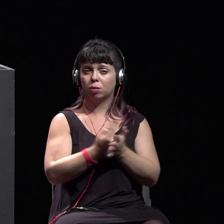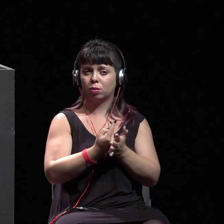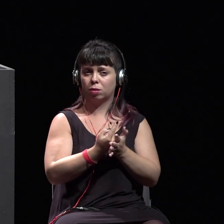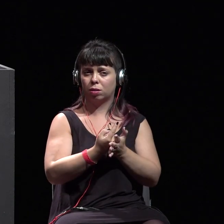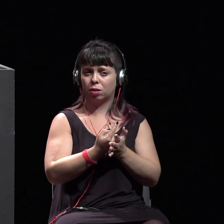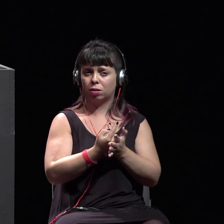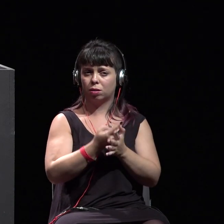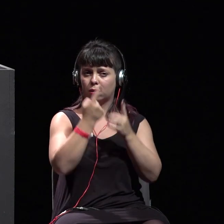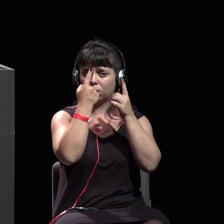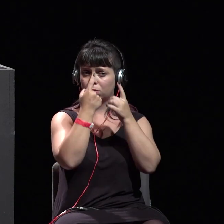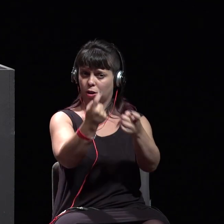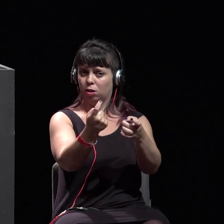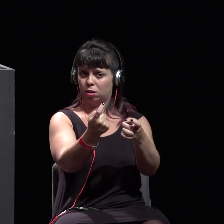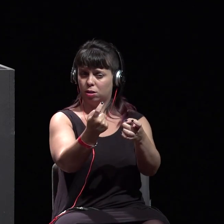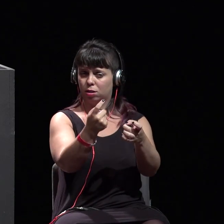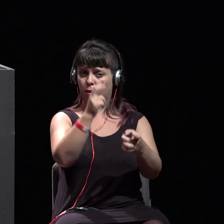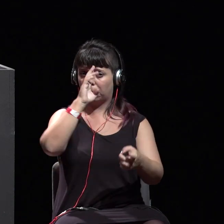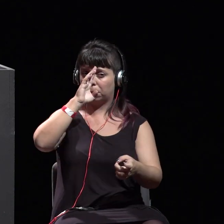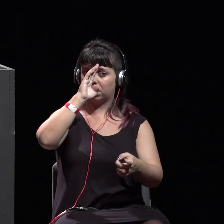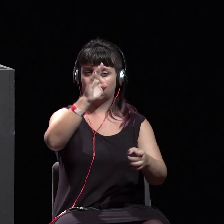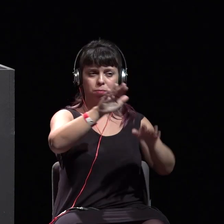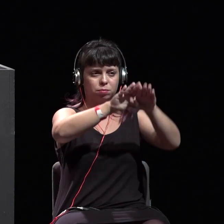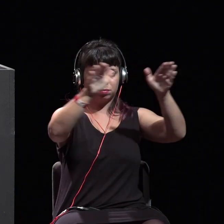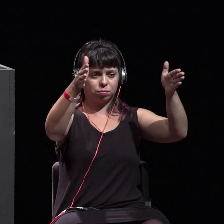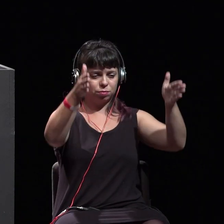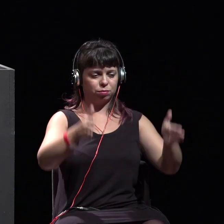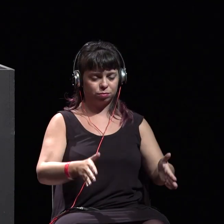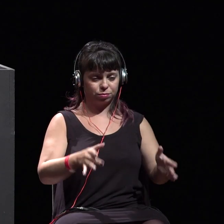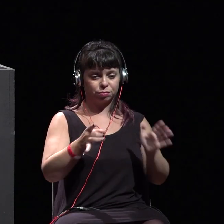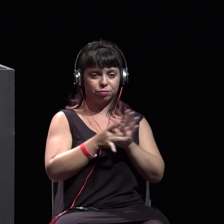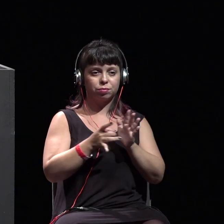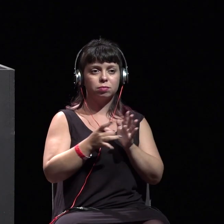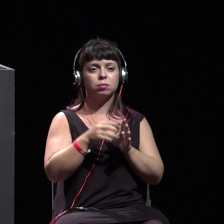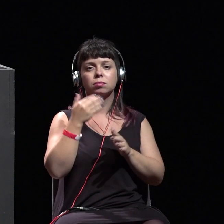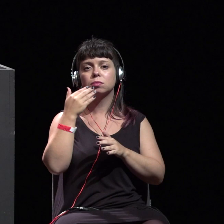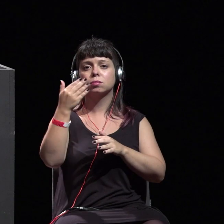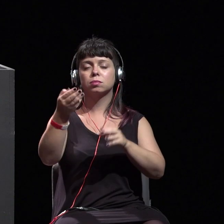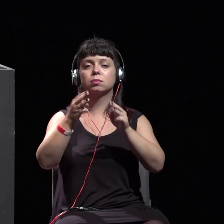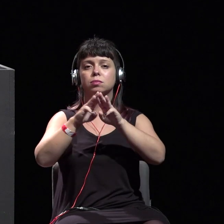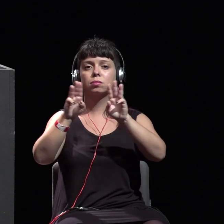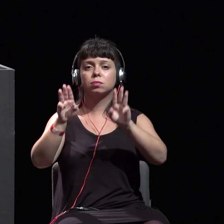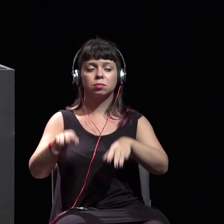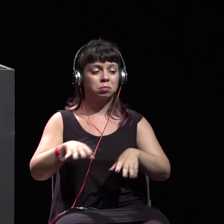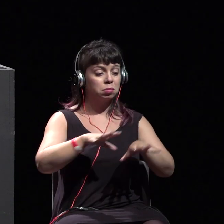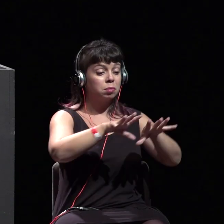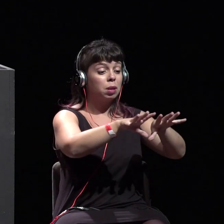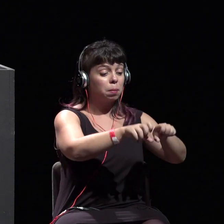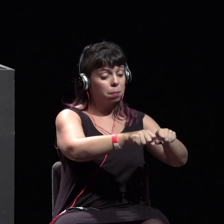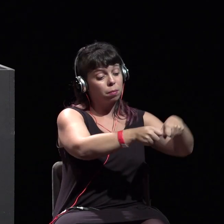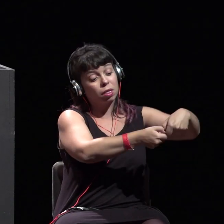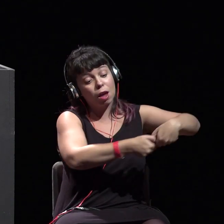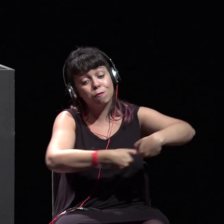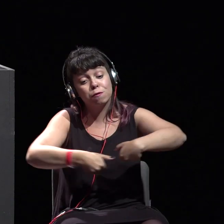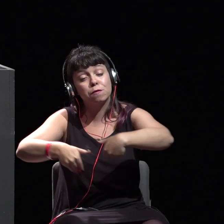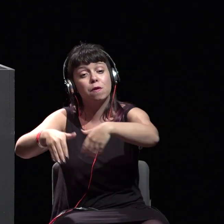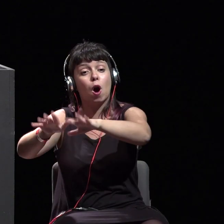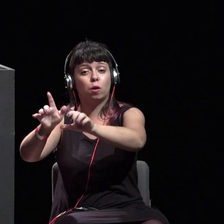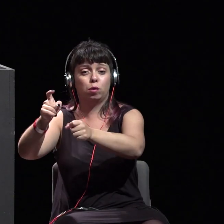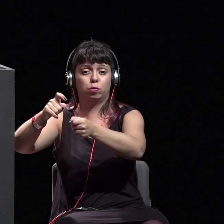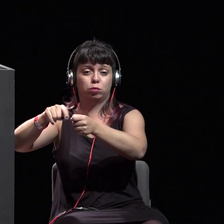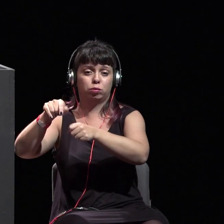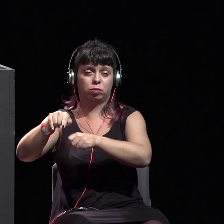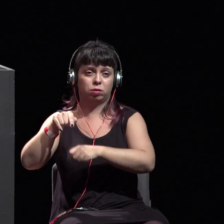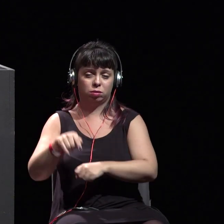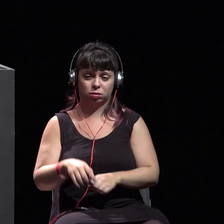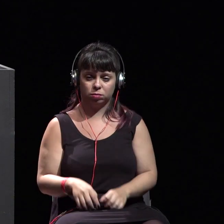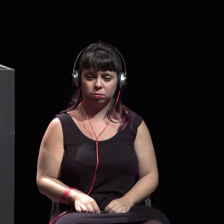we asked the museum to respect and repatriate the ancestors. In past years, groups have taken over entire halls through